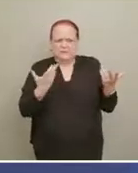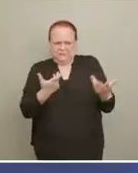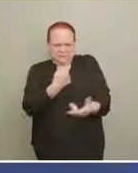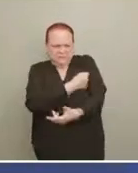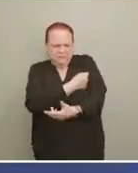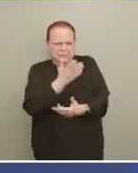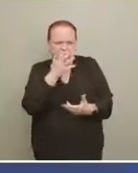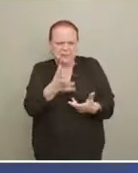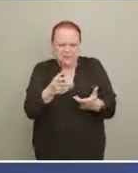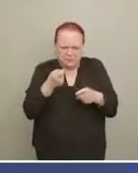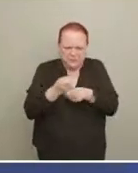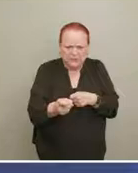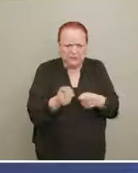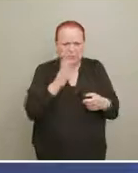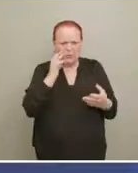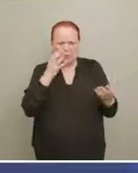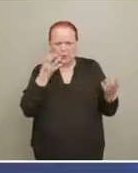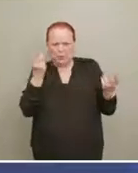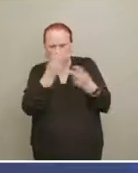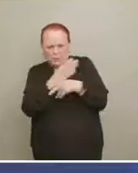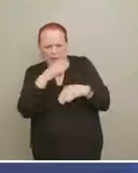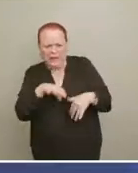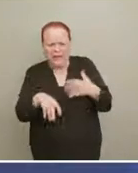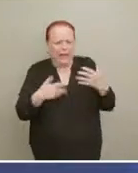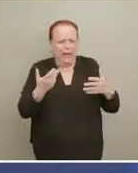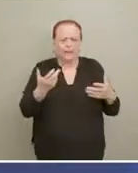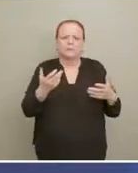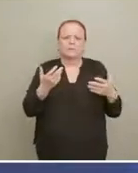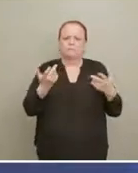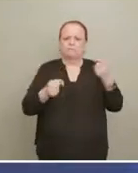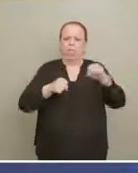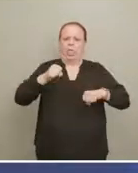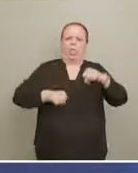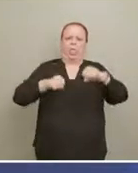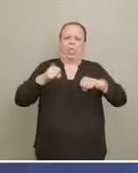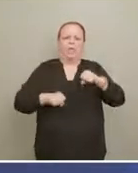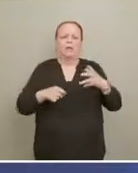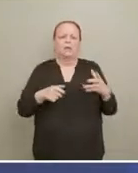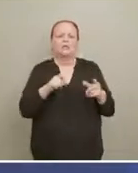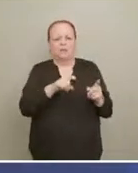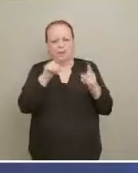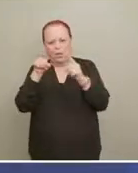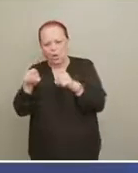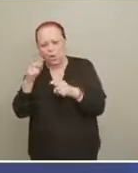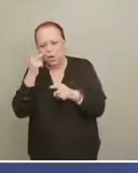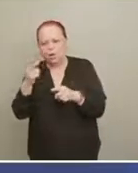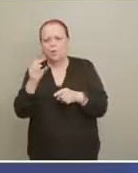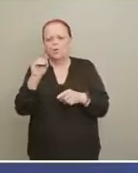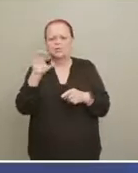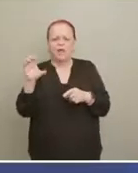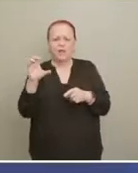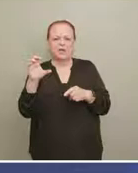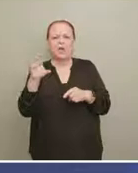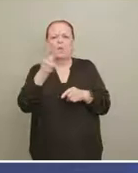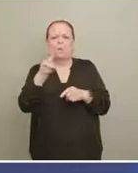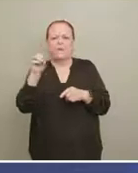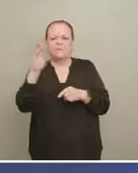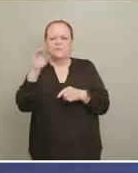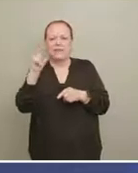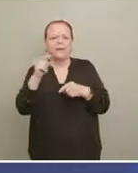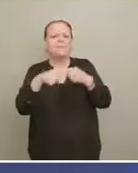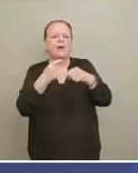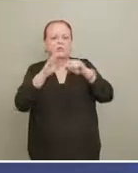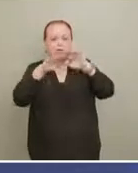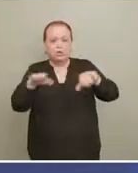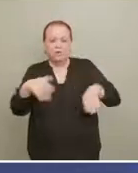pediatricians. Go onto the county website, the state website, and the CDC website and learn more about the vaccine in